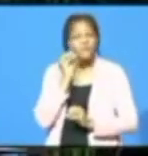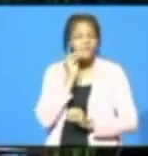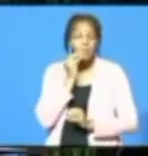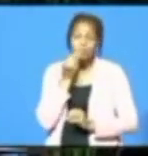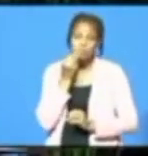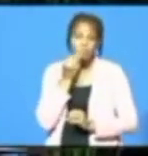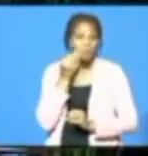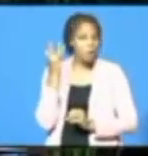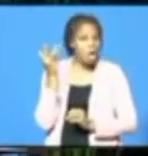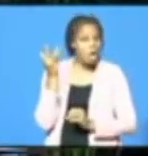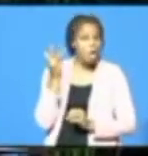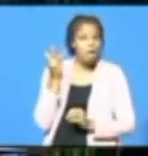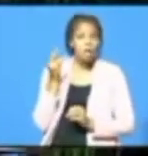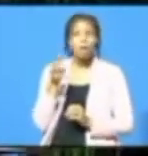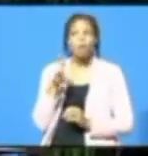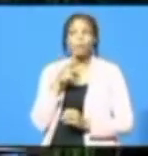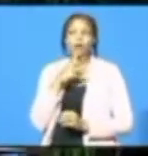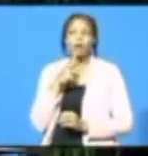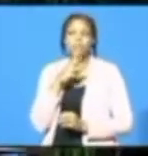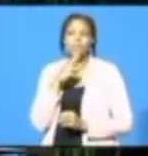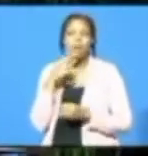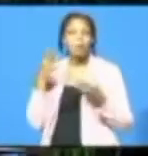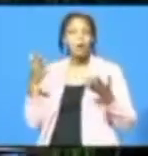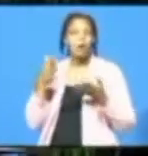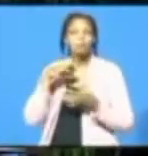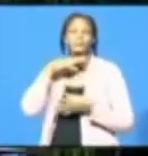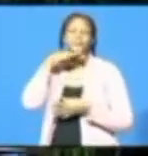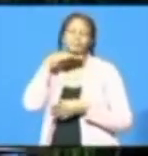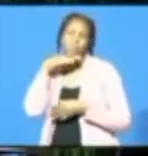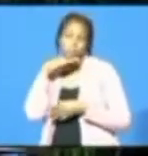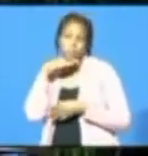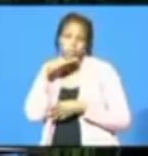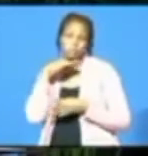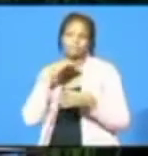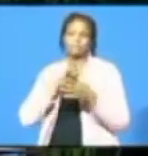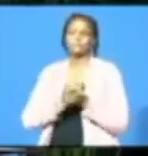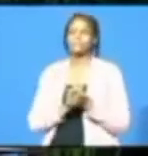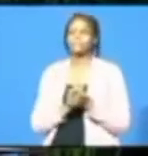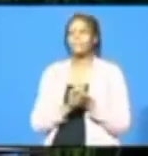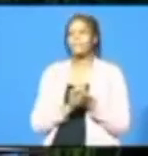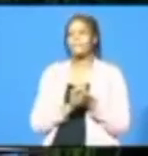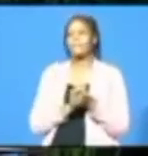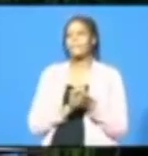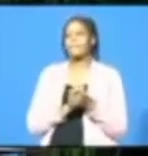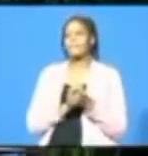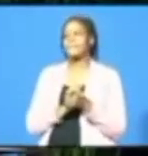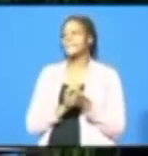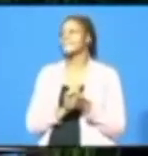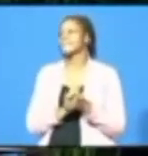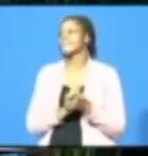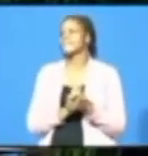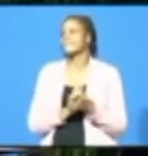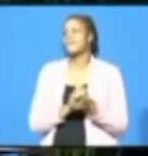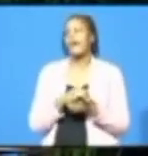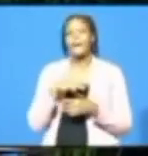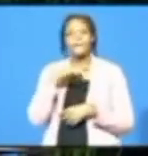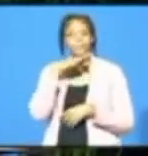because the water was polluted.